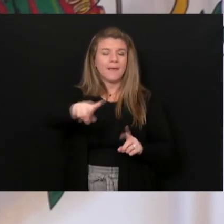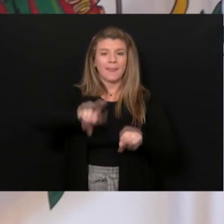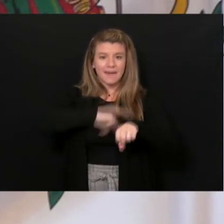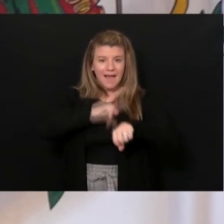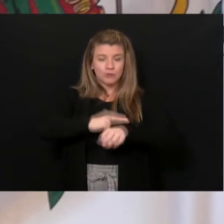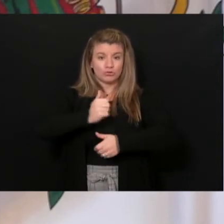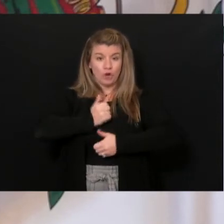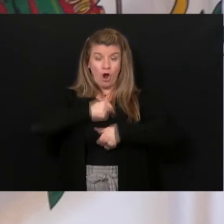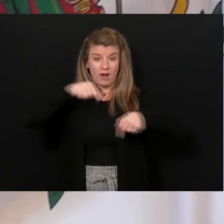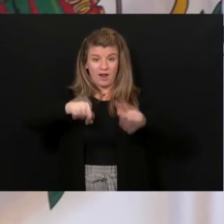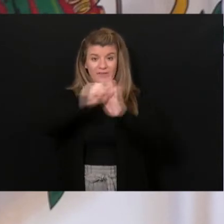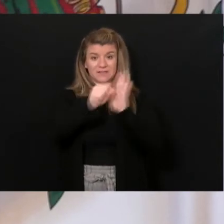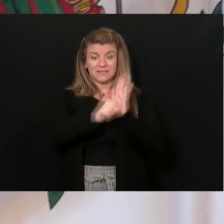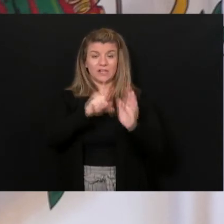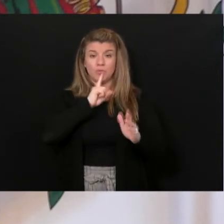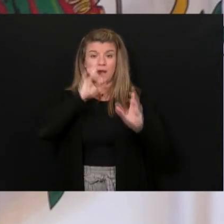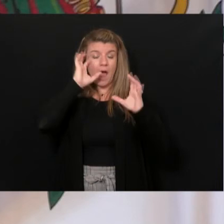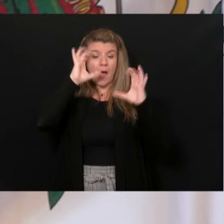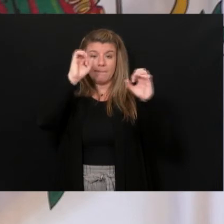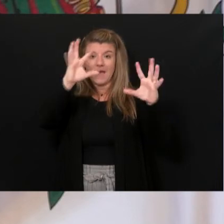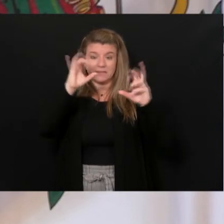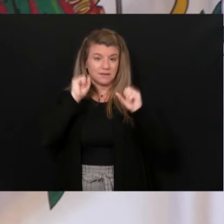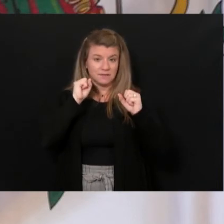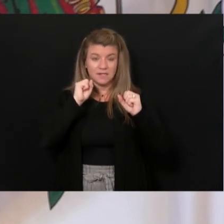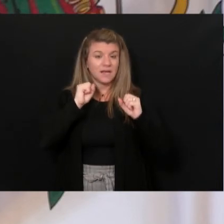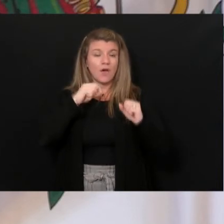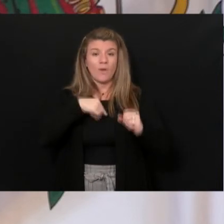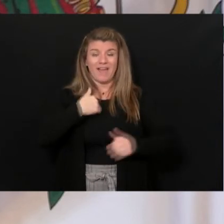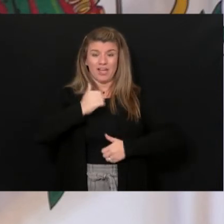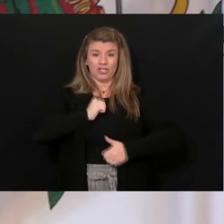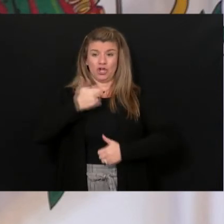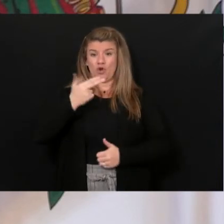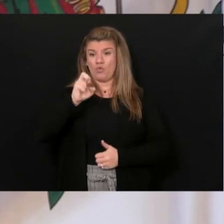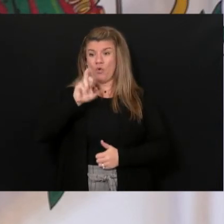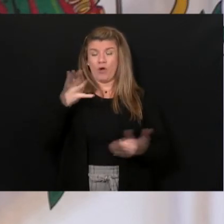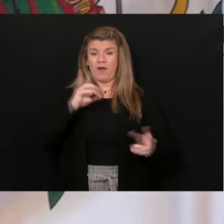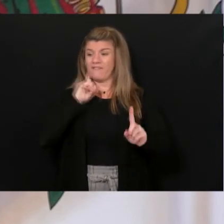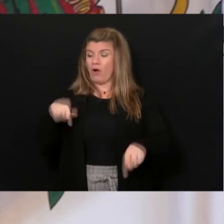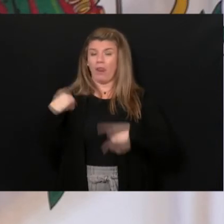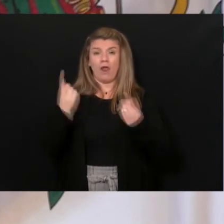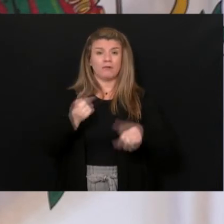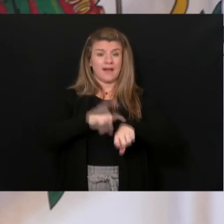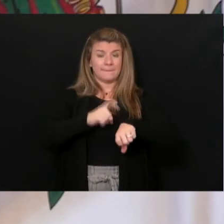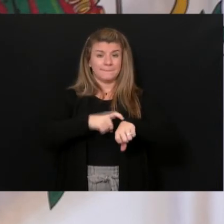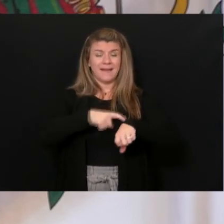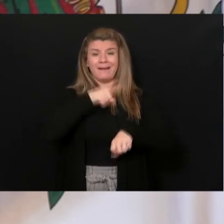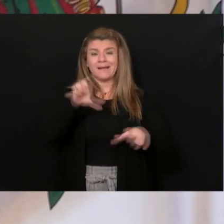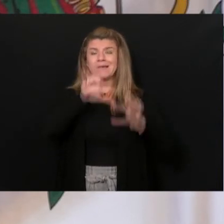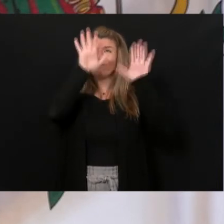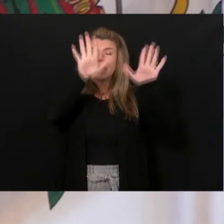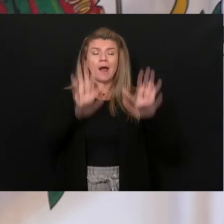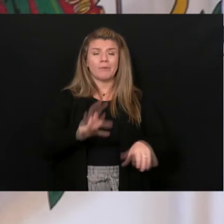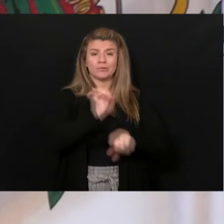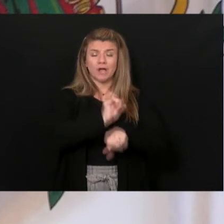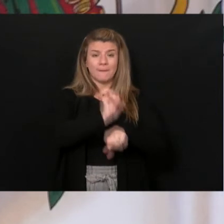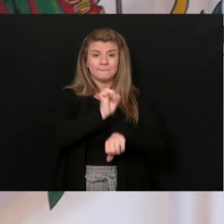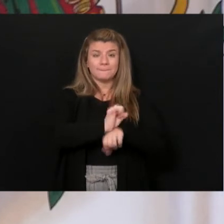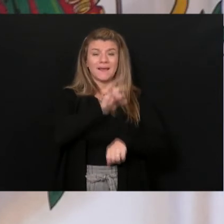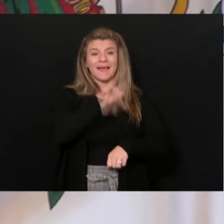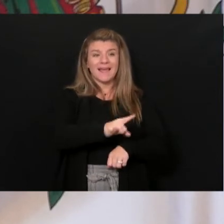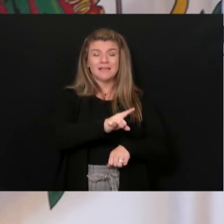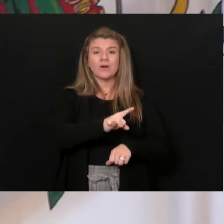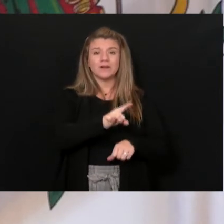is spectacular beyond belief. We've had General Hoyer with us a long time and everything. He's done a phenomenal job. And he's going to go